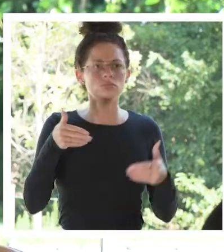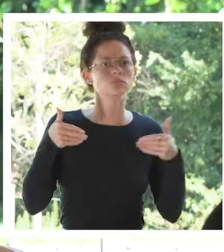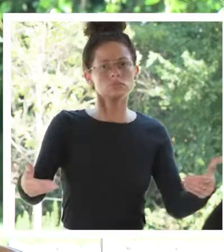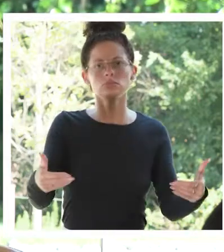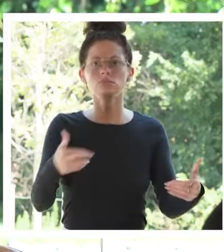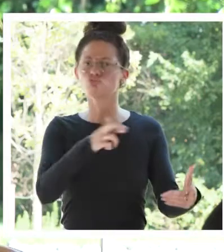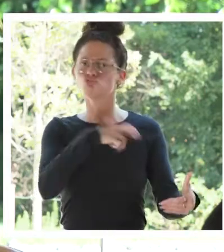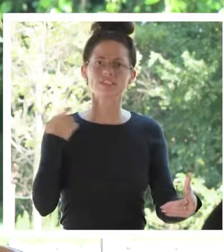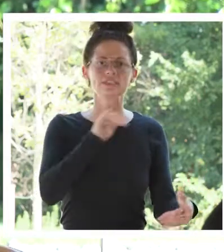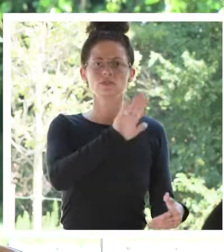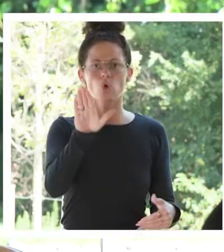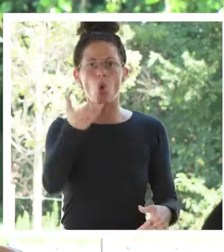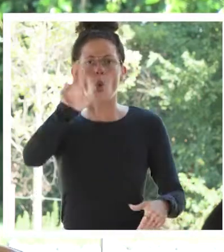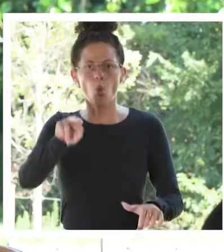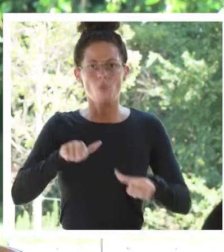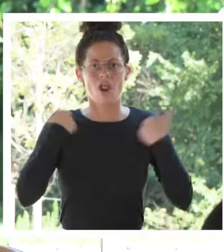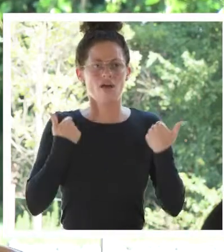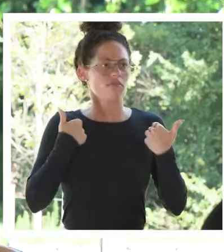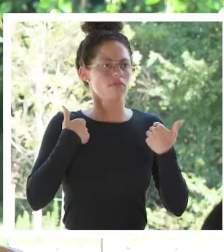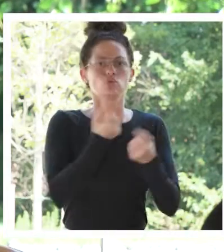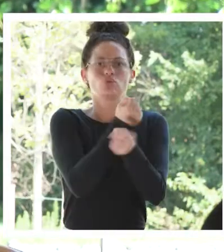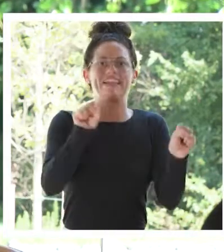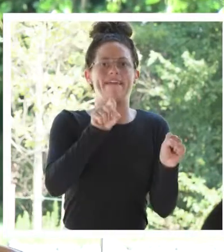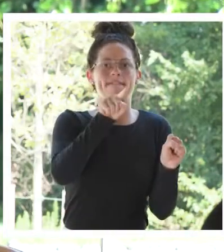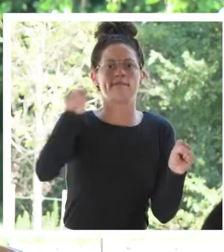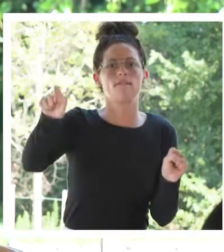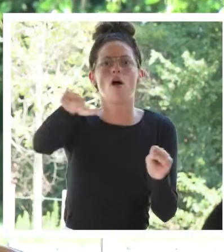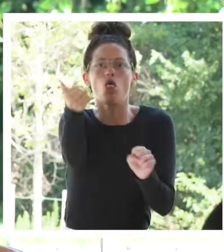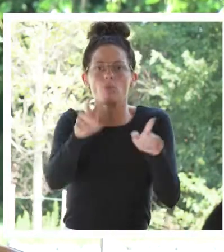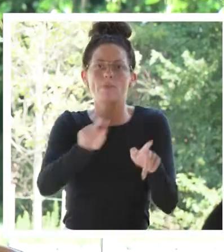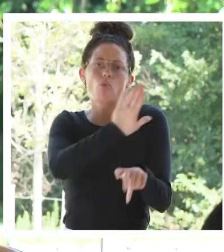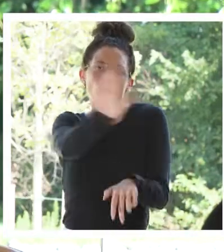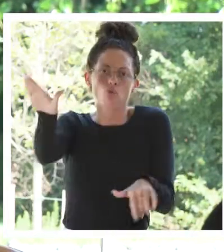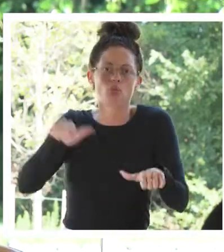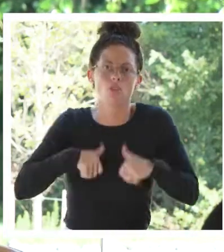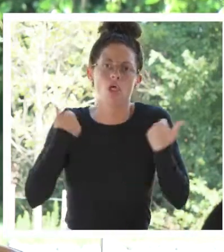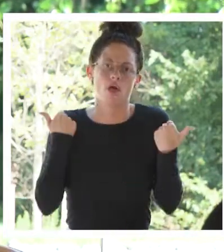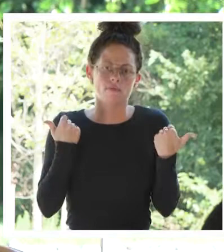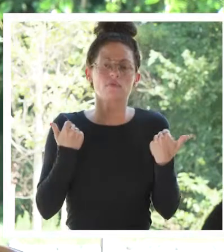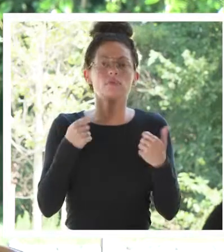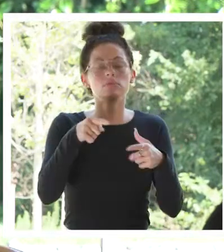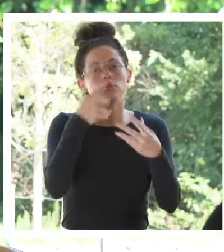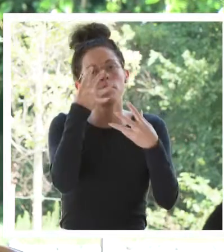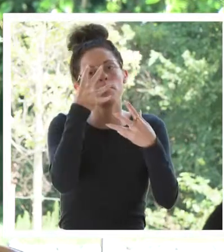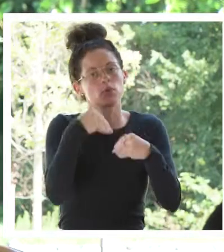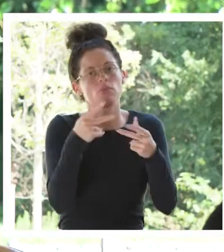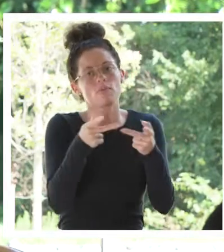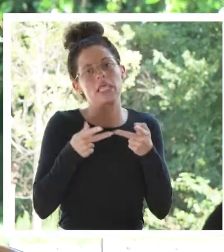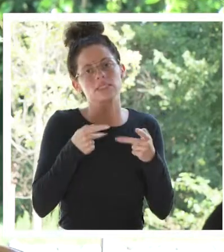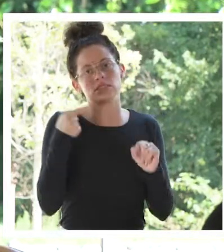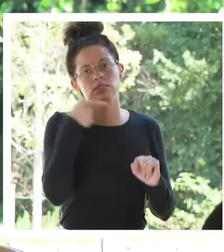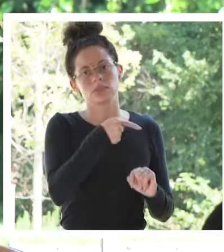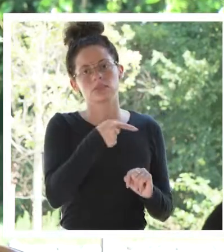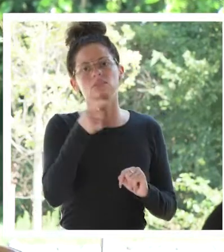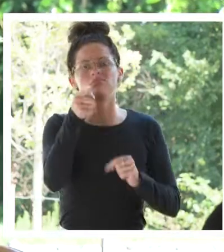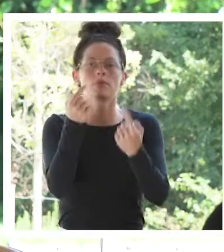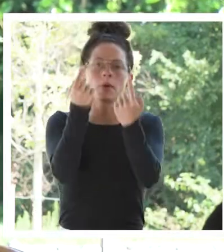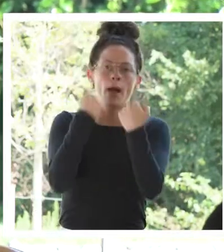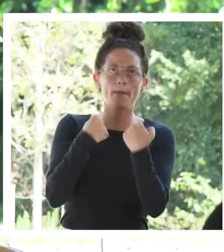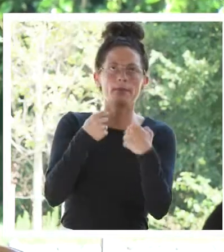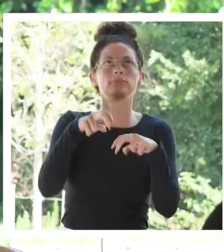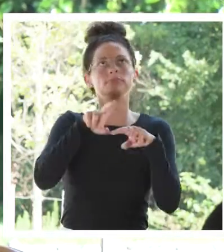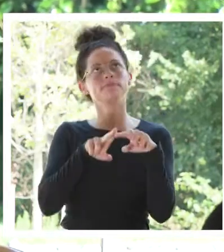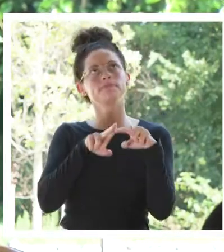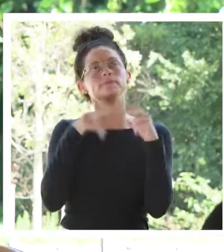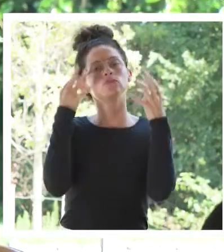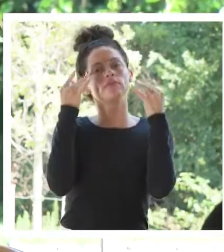line to save the lives of others in our community. And it is a beautiful spot to come and reflect on that.